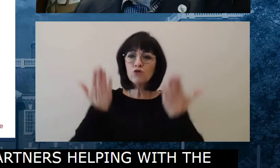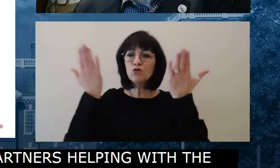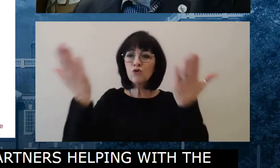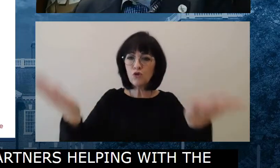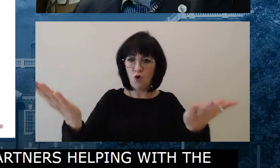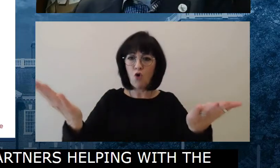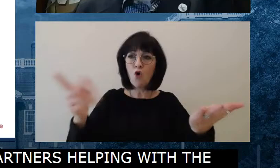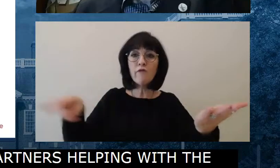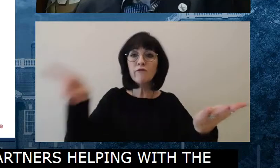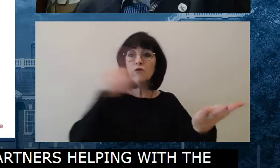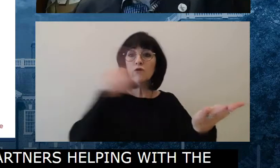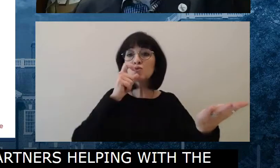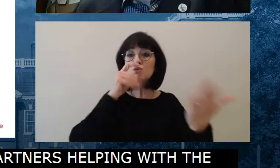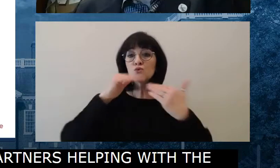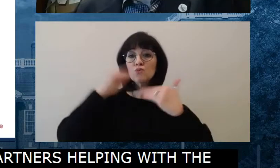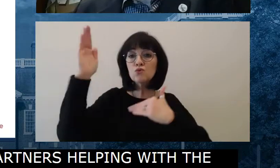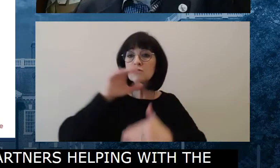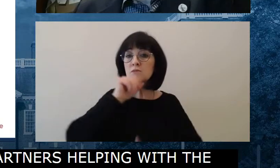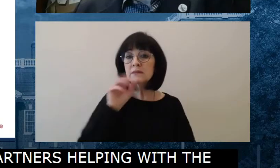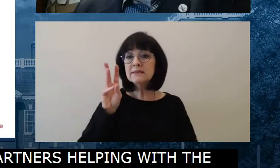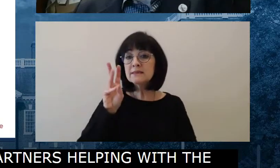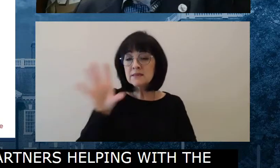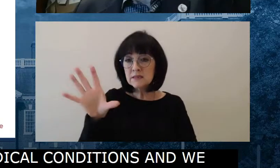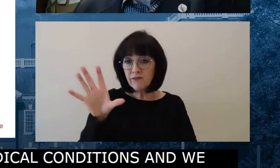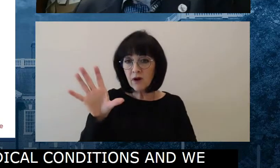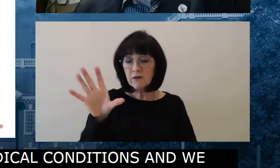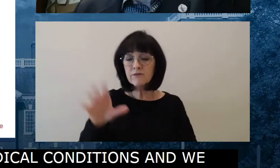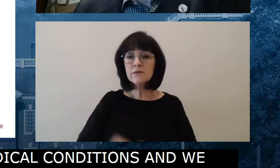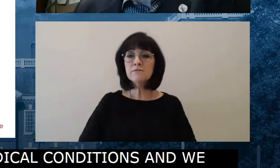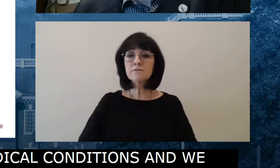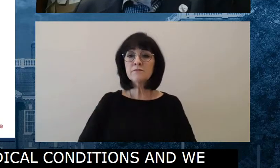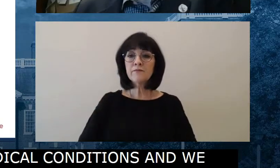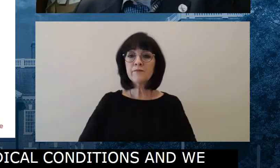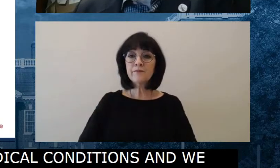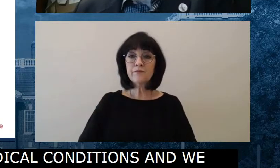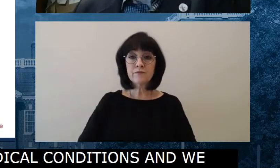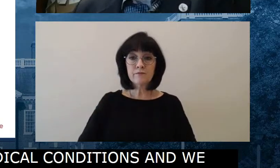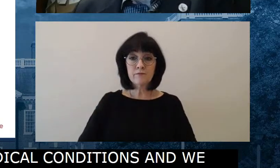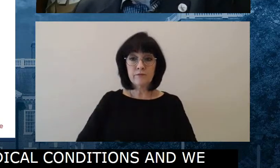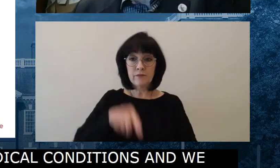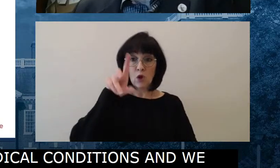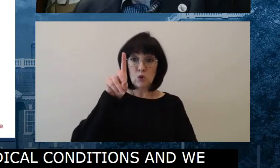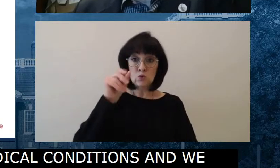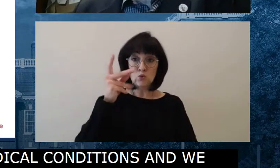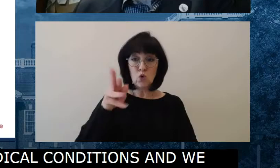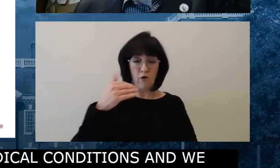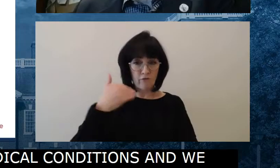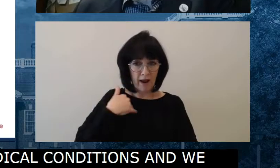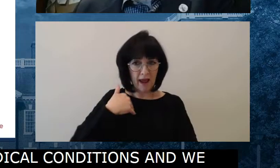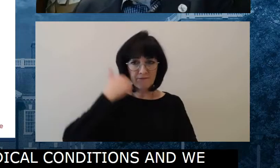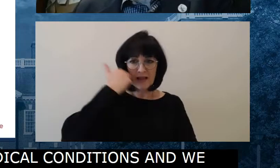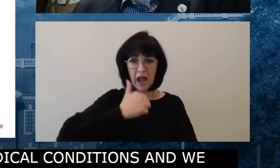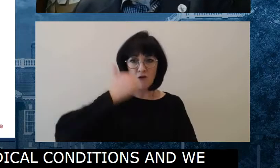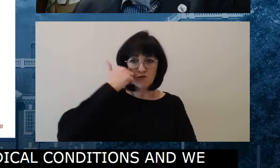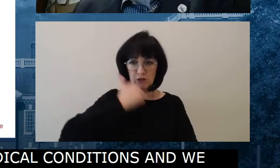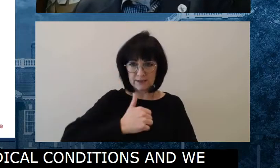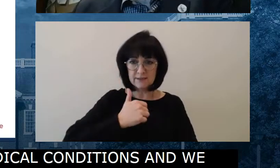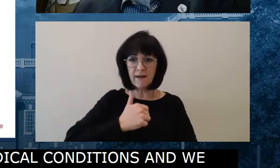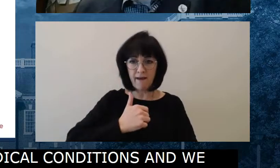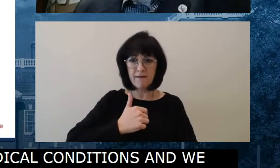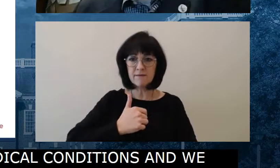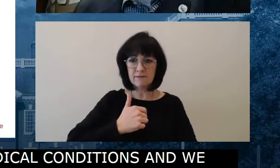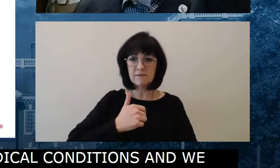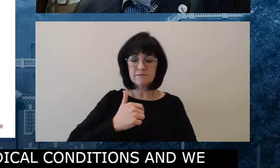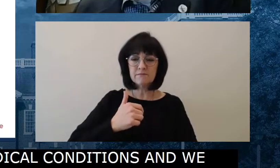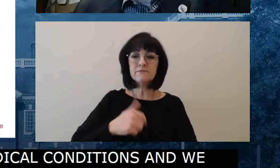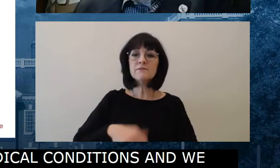age of 65. We have events every day in Dover, 2 days a week up in Wilmington, 2 days up in 2